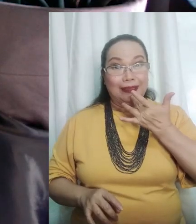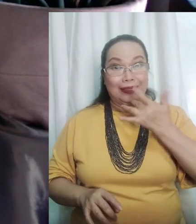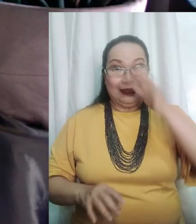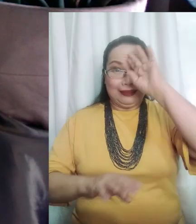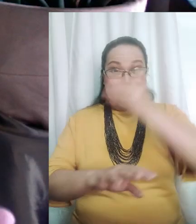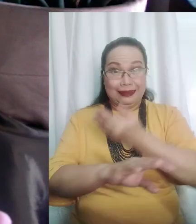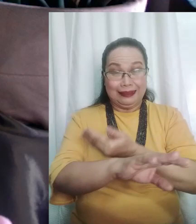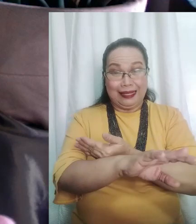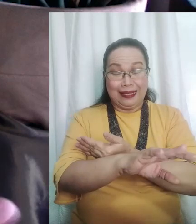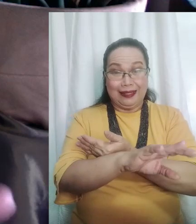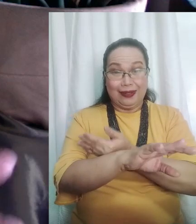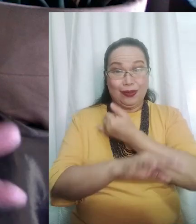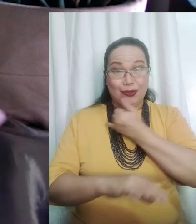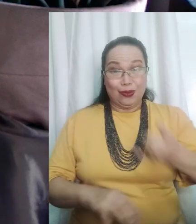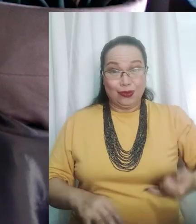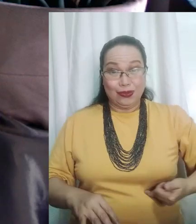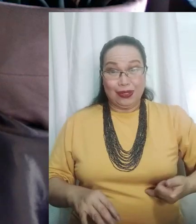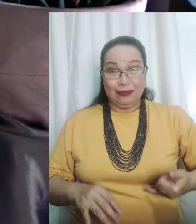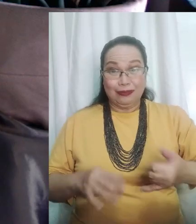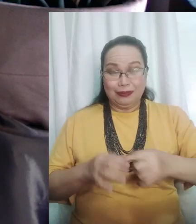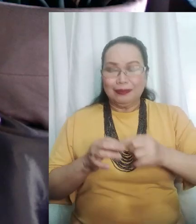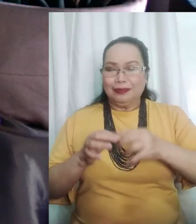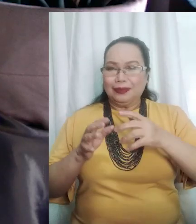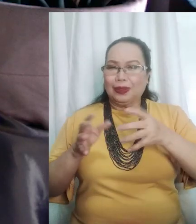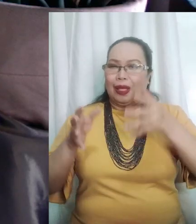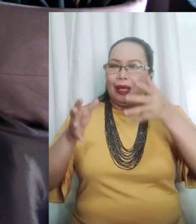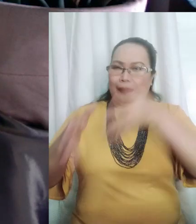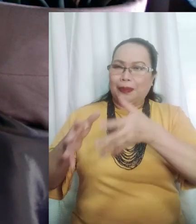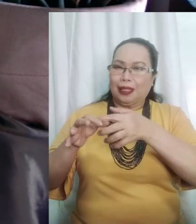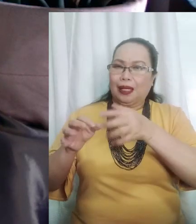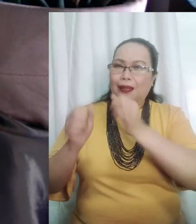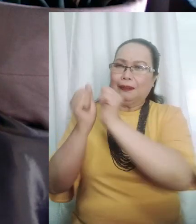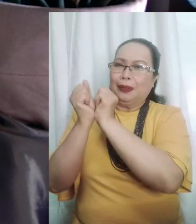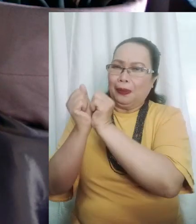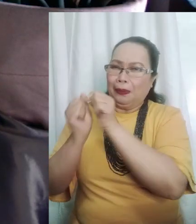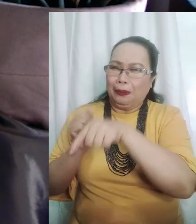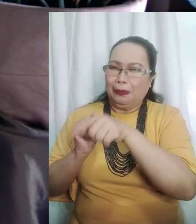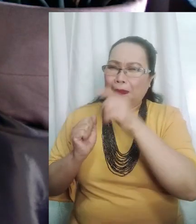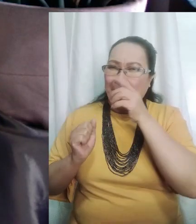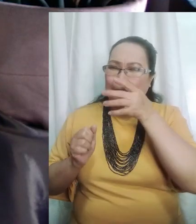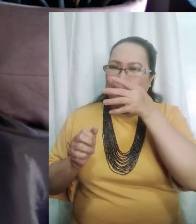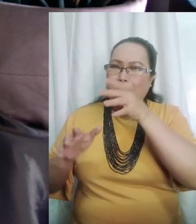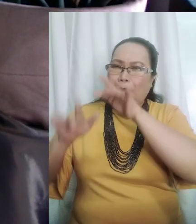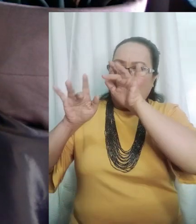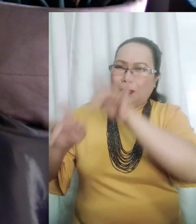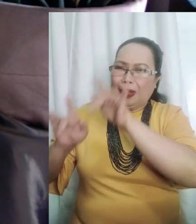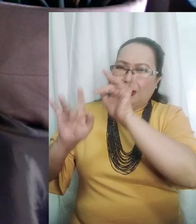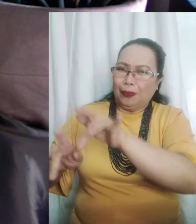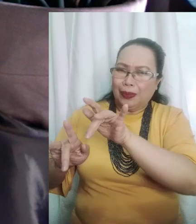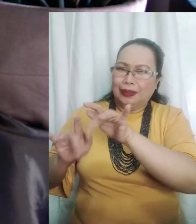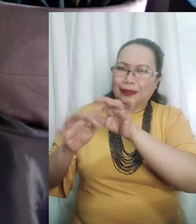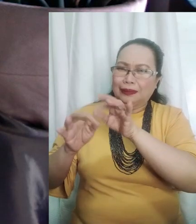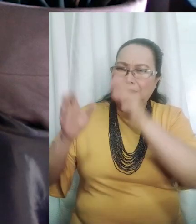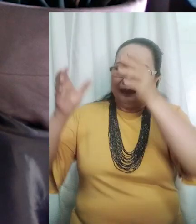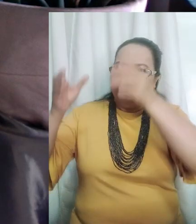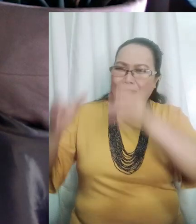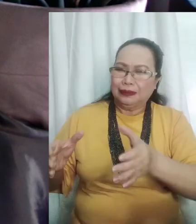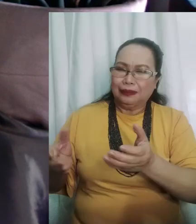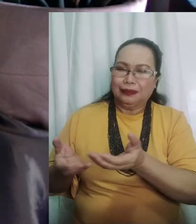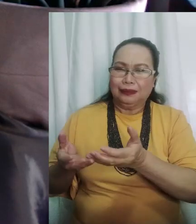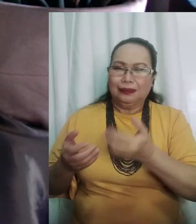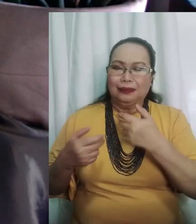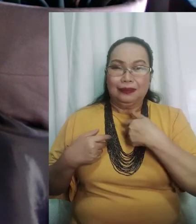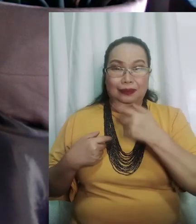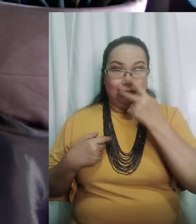son to the forgotten slave. So we read in Genesis 37,